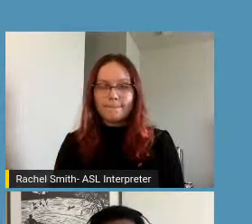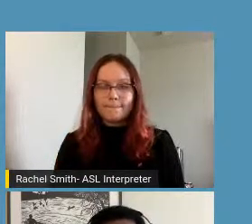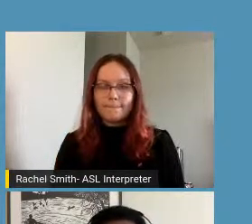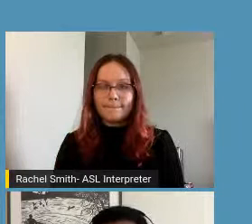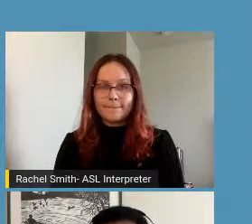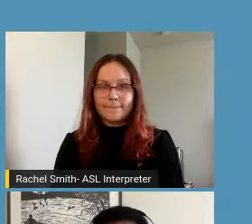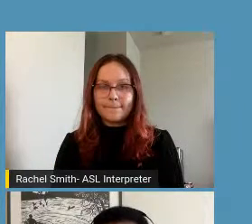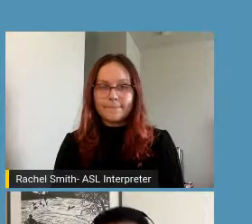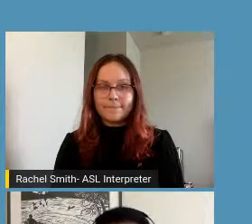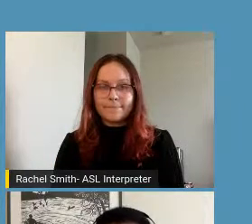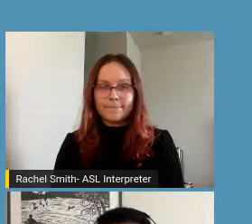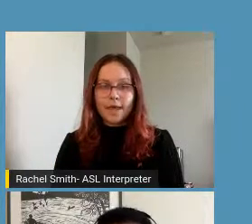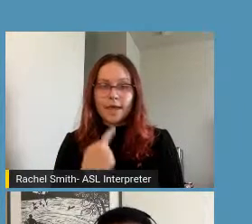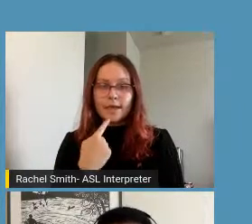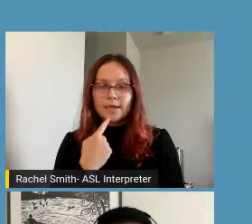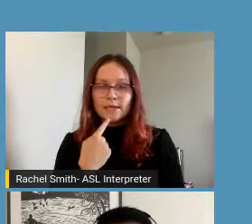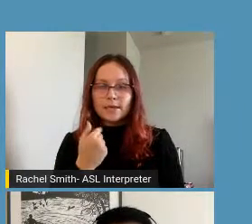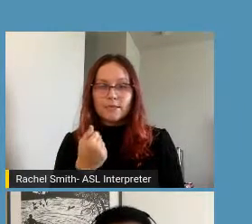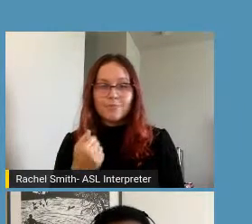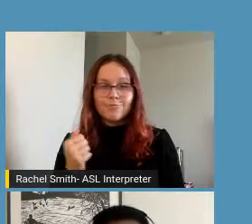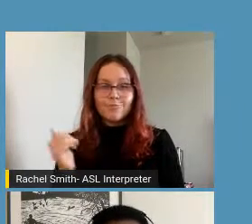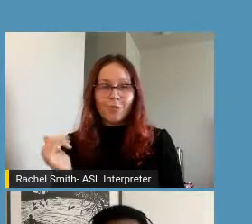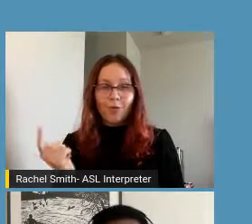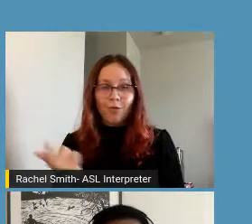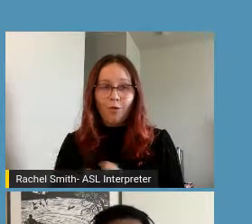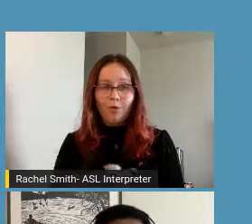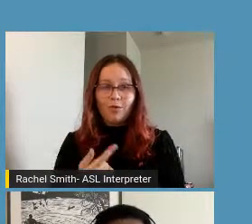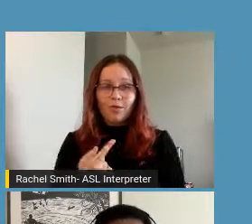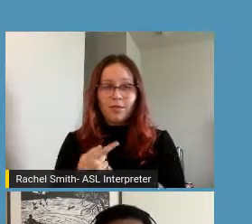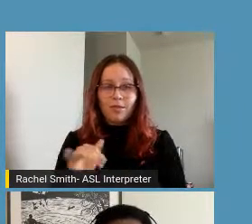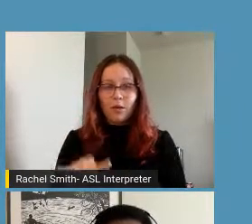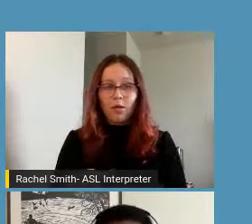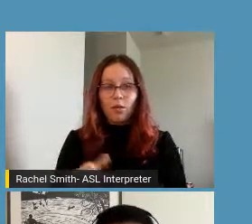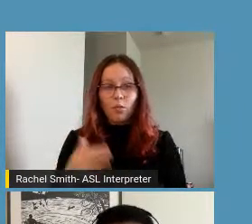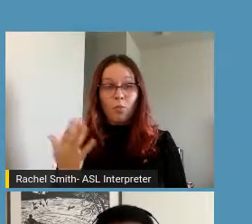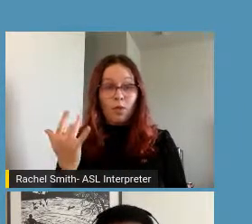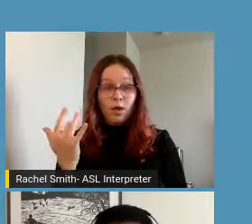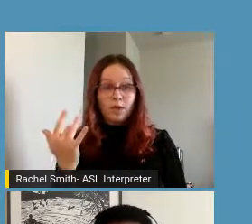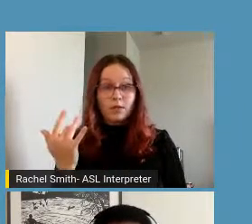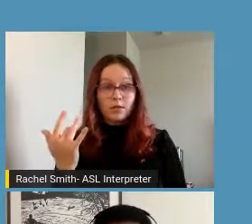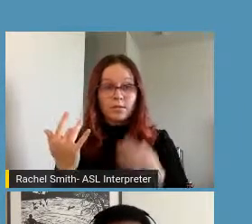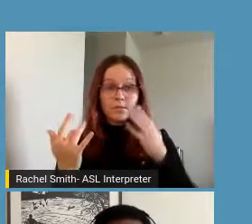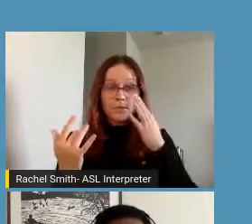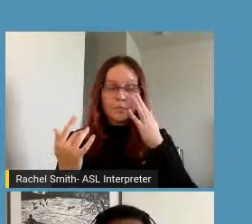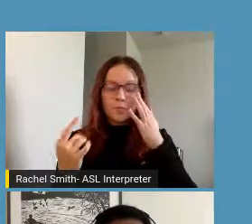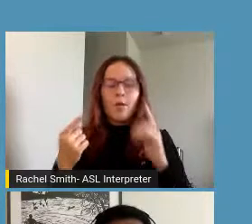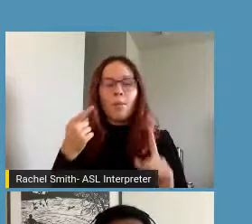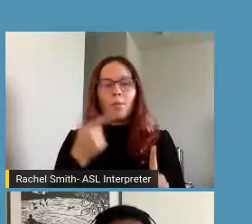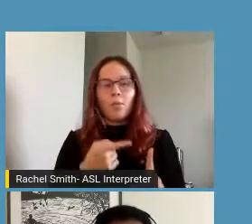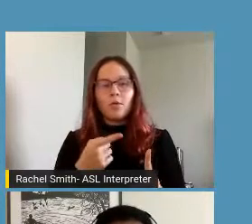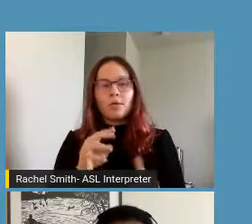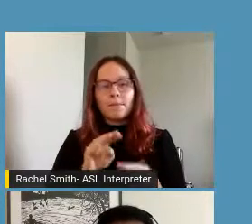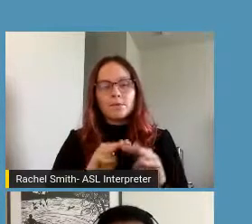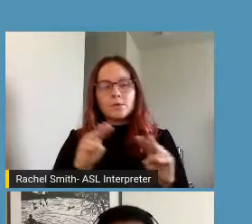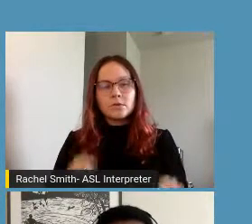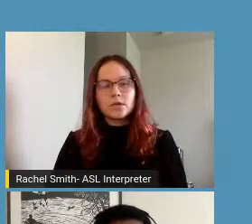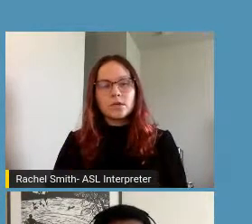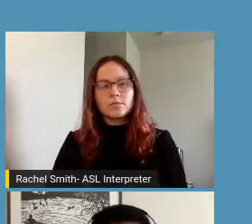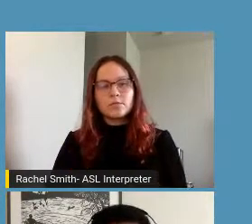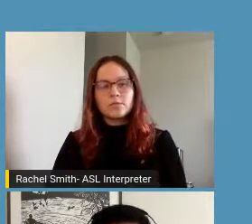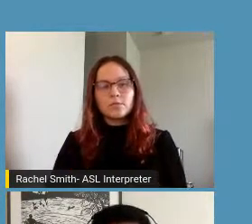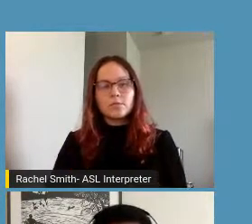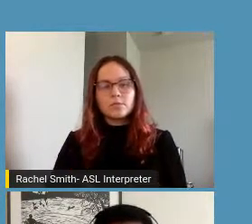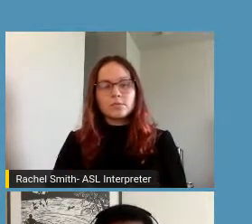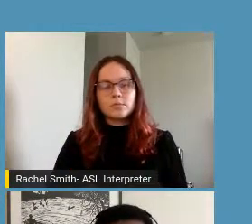I'm saying all this to make a point that 90% of the power of our museum and the work that we do is really harnessing the power